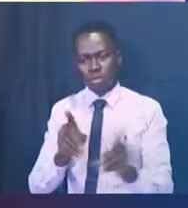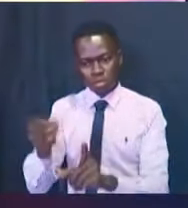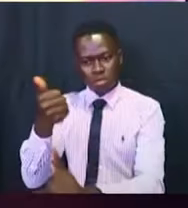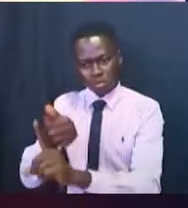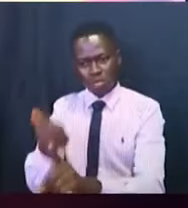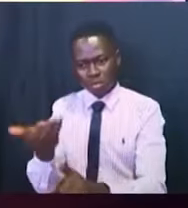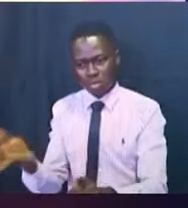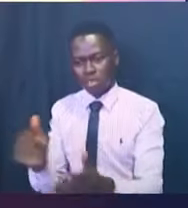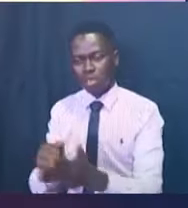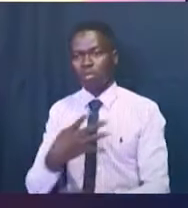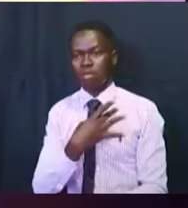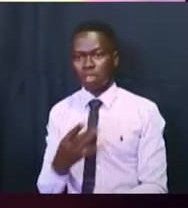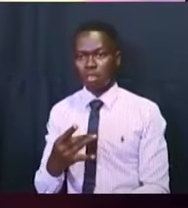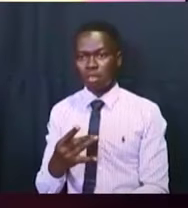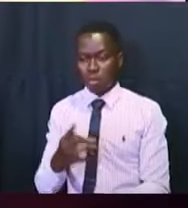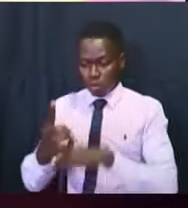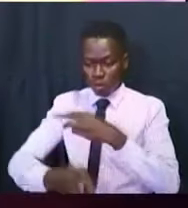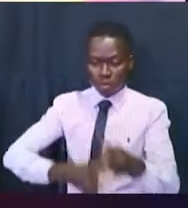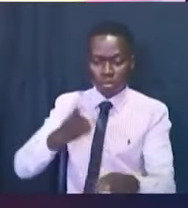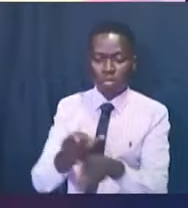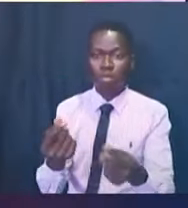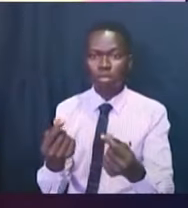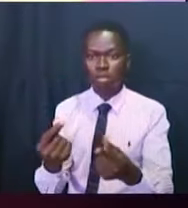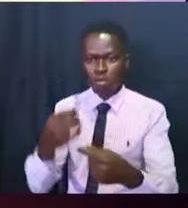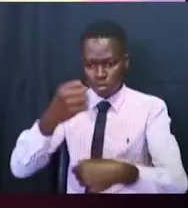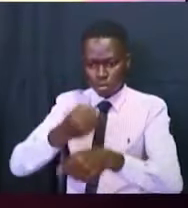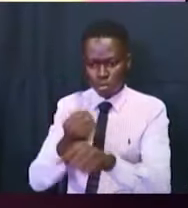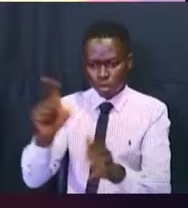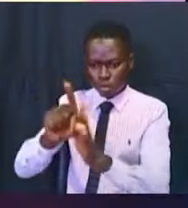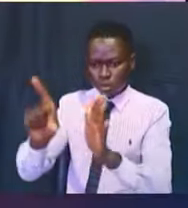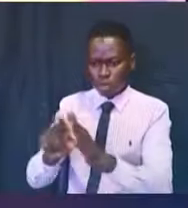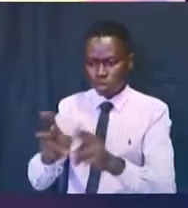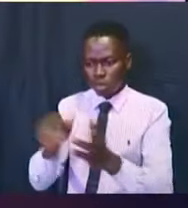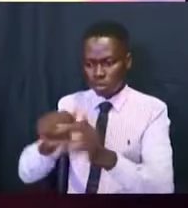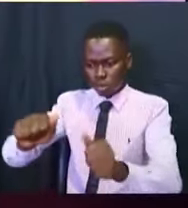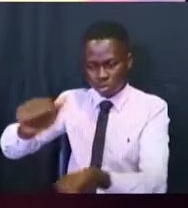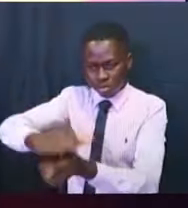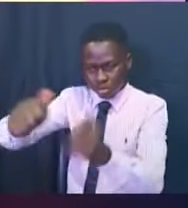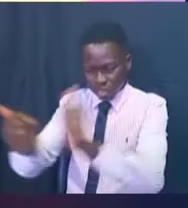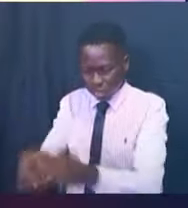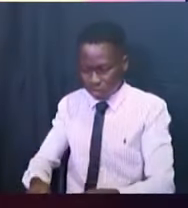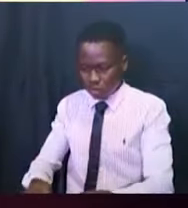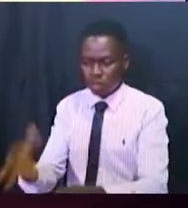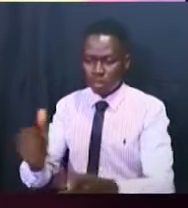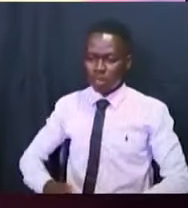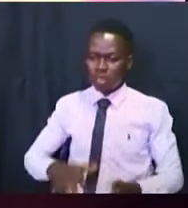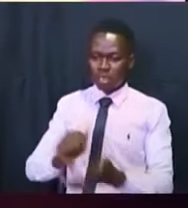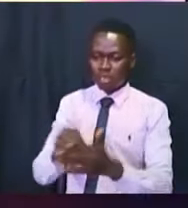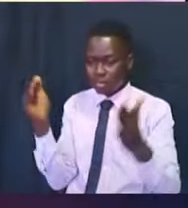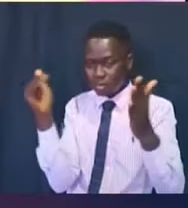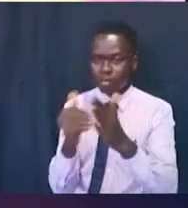things, the world makes laws to shield their way of life, which is against God. And cause